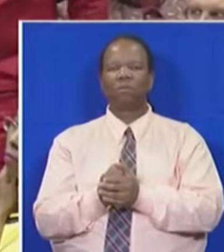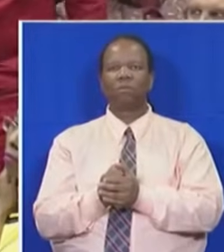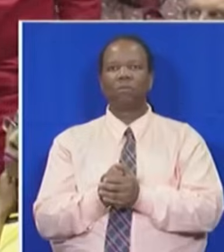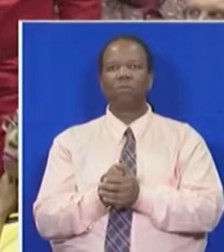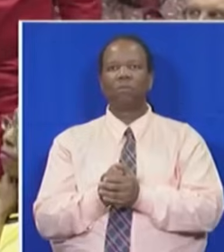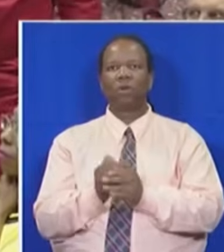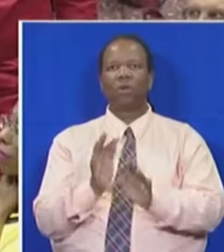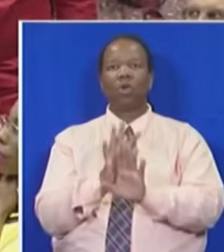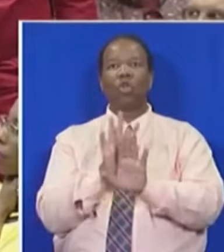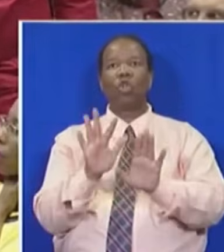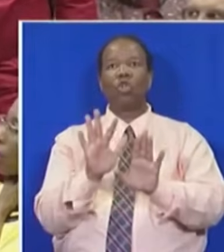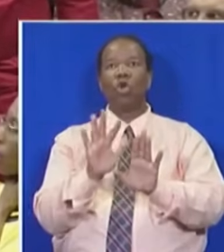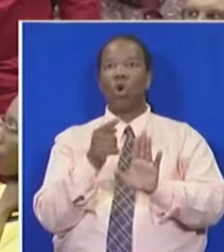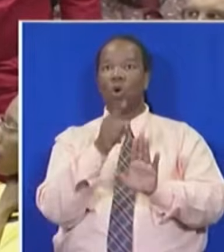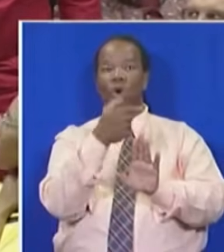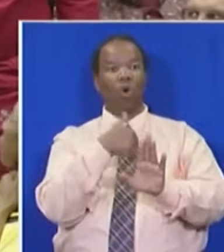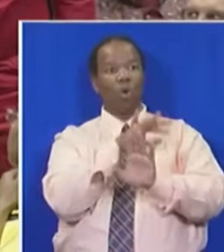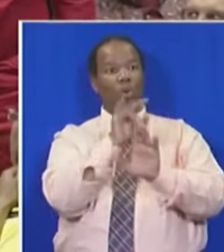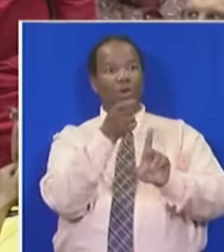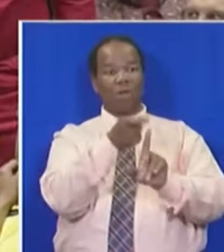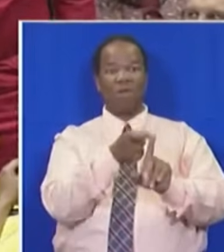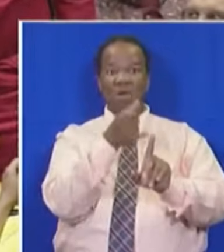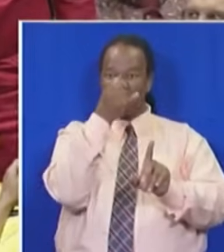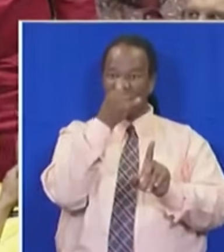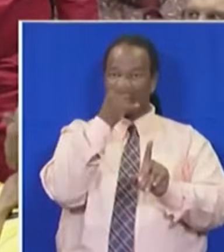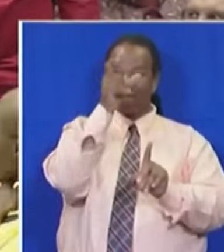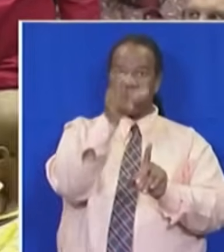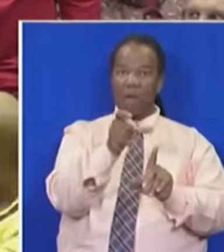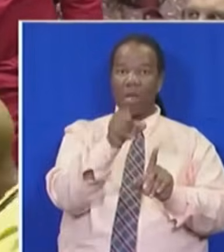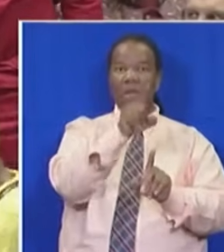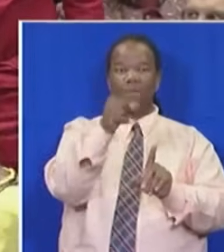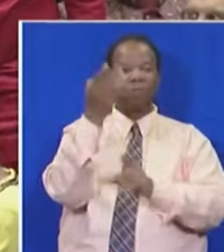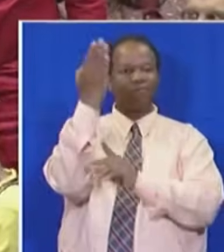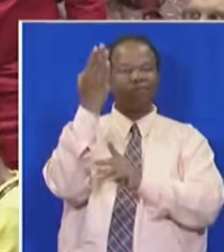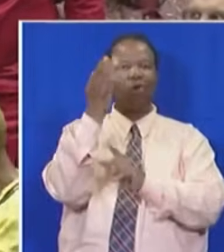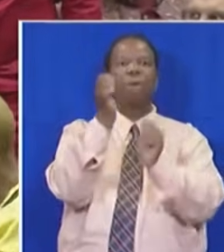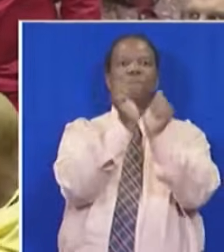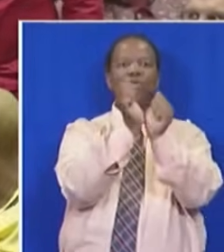are not going to be addressed by criminals. Go and address prisoners, not members of parliament.